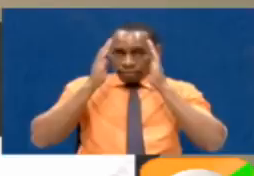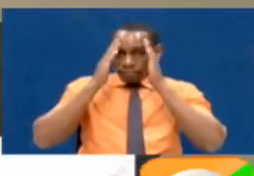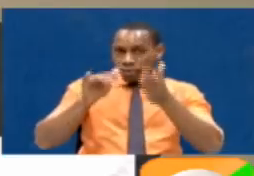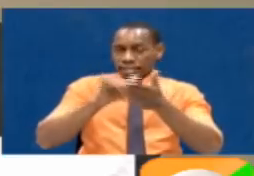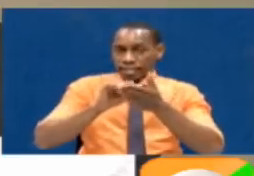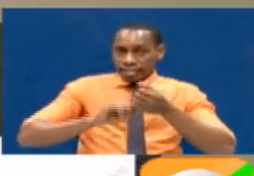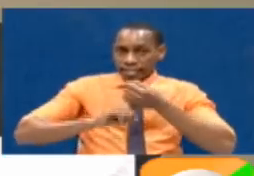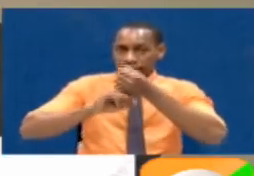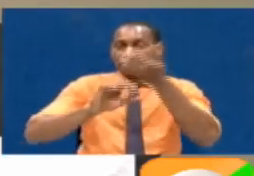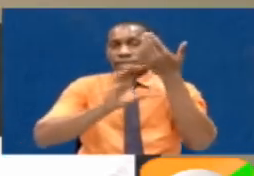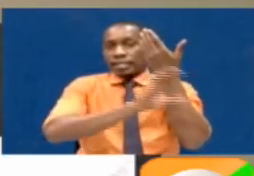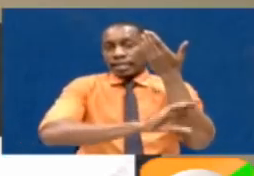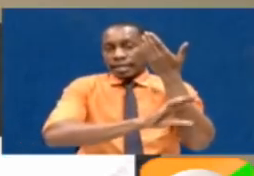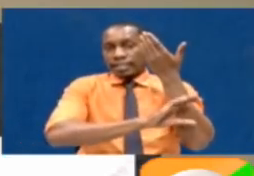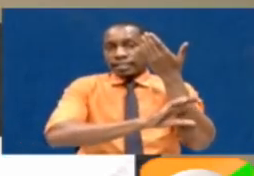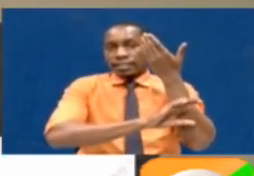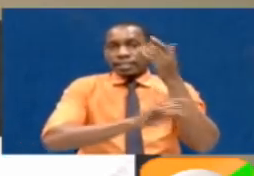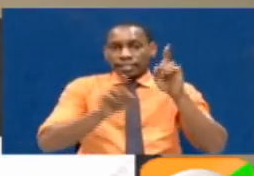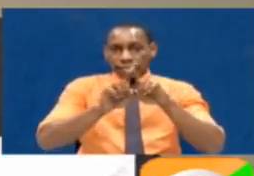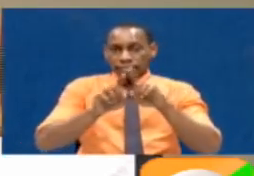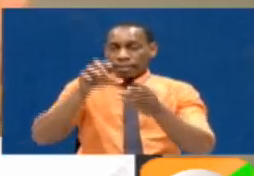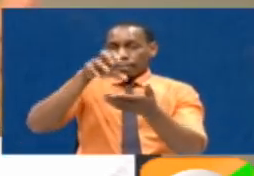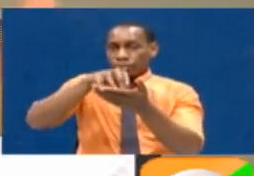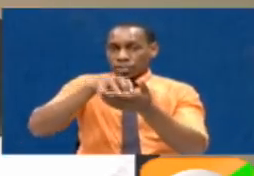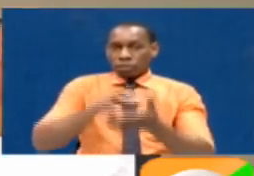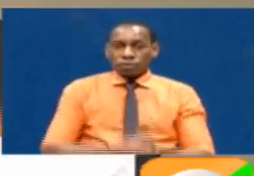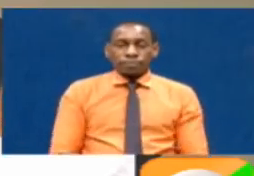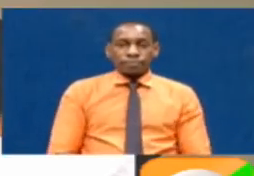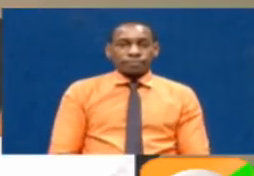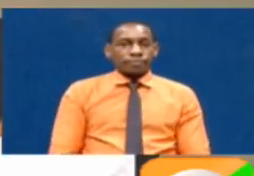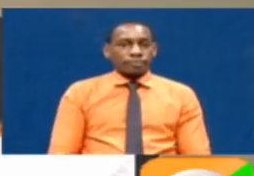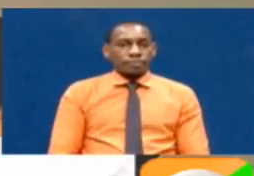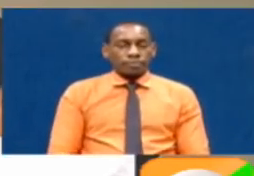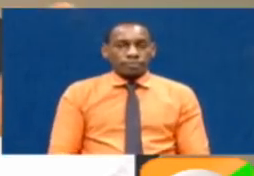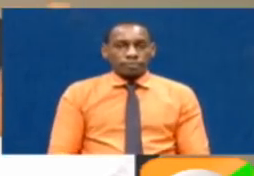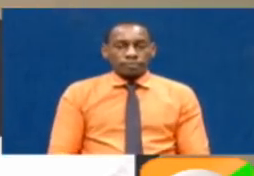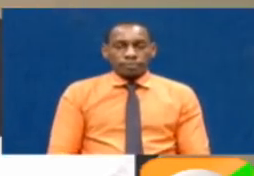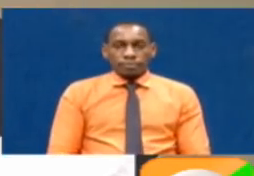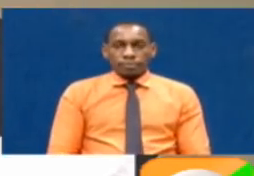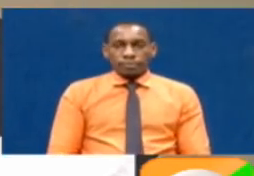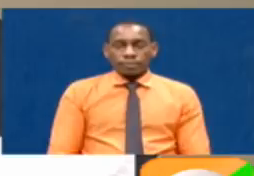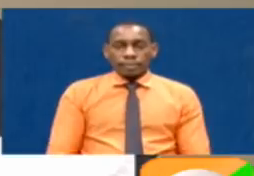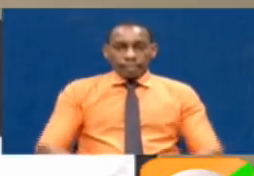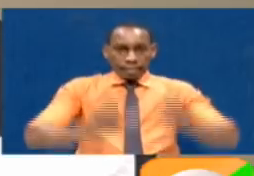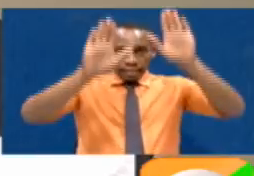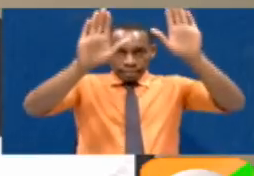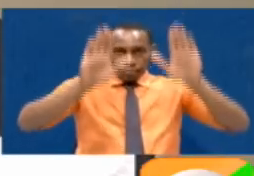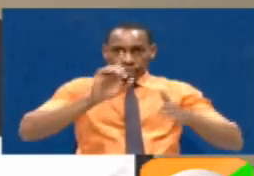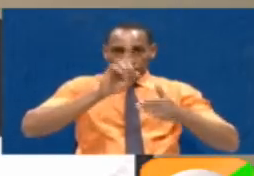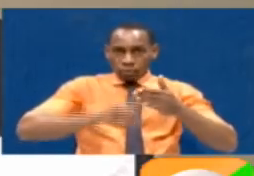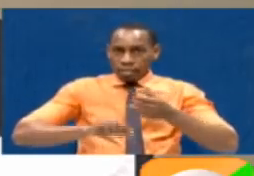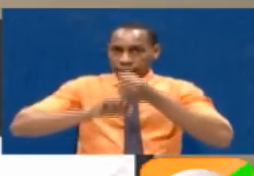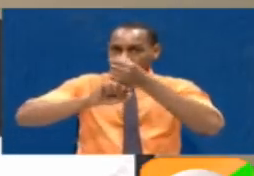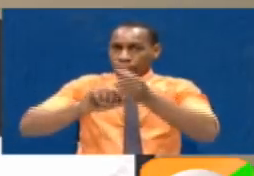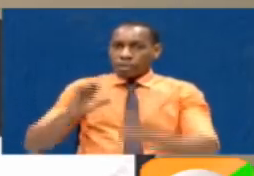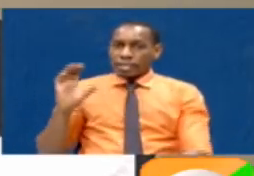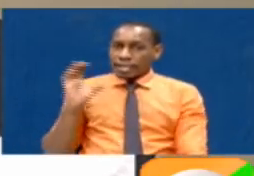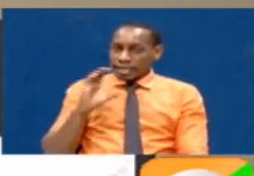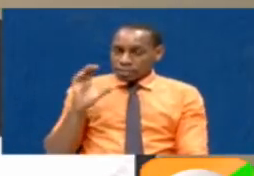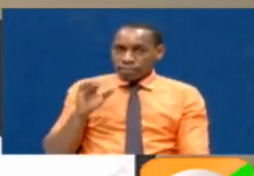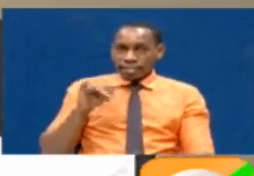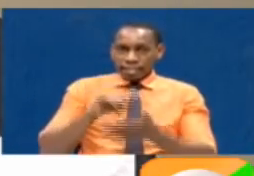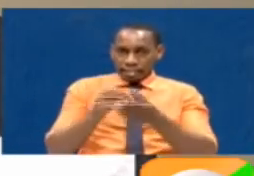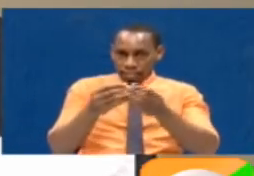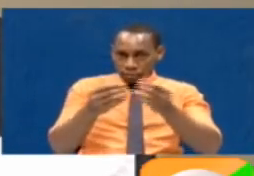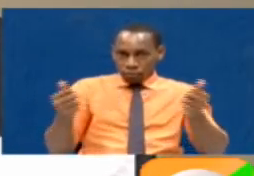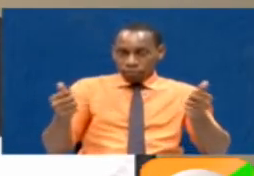make sure we support the country on that respect. So Victoria, the key is to support our customers to get